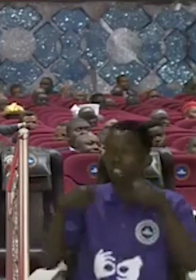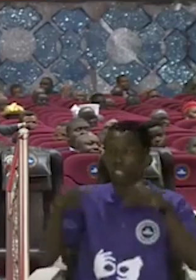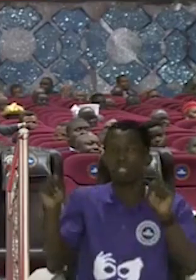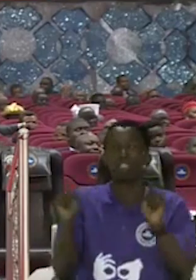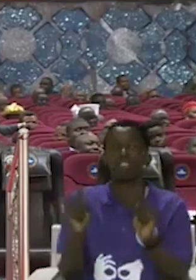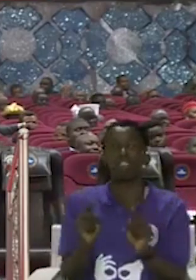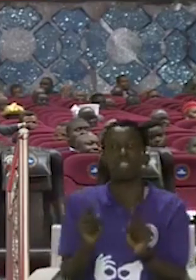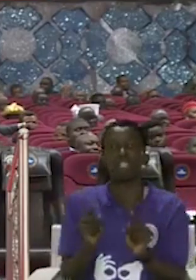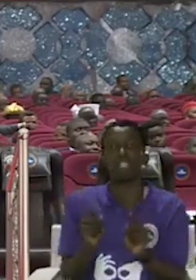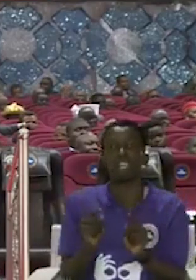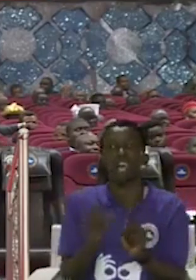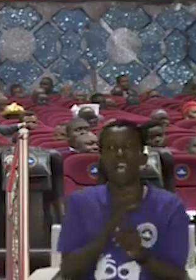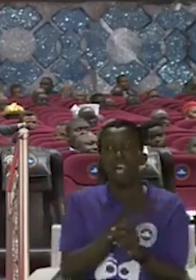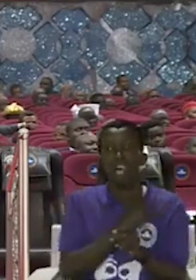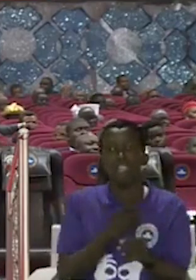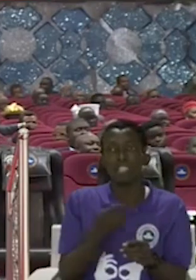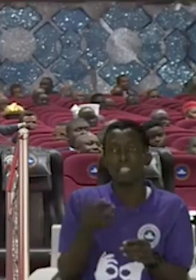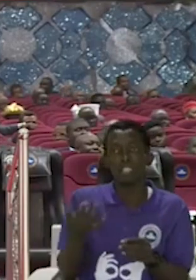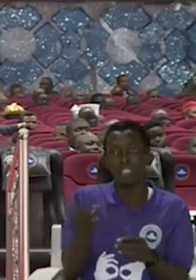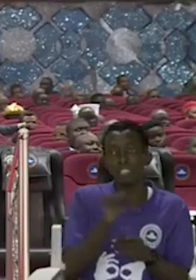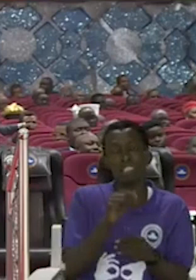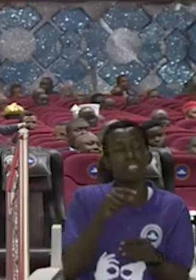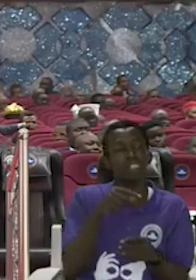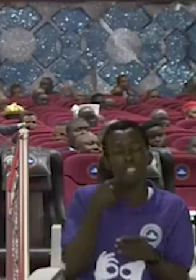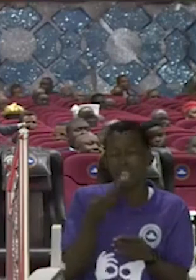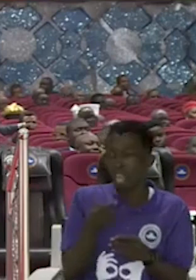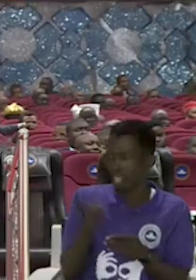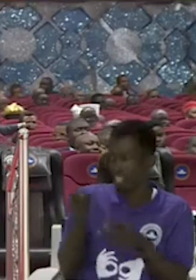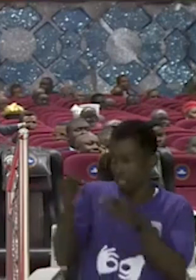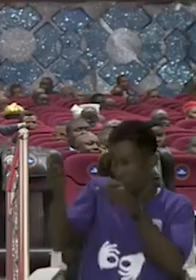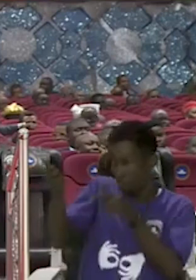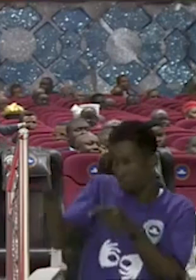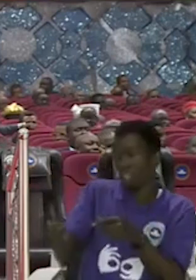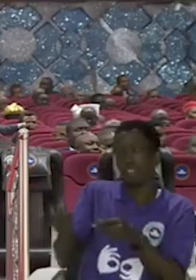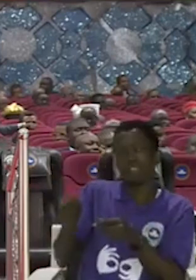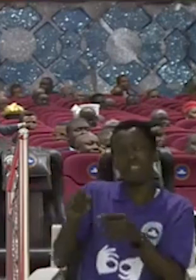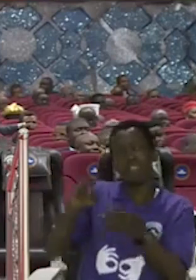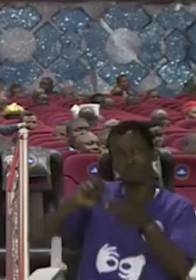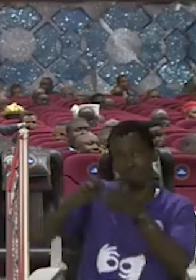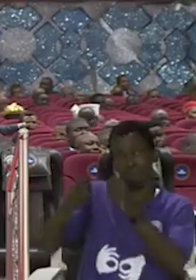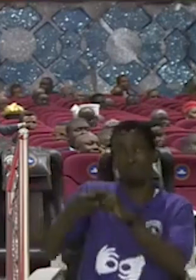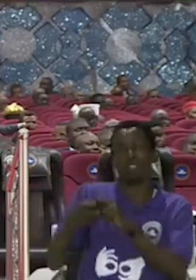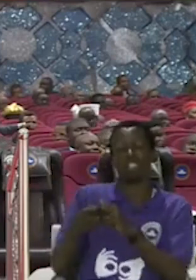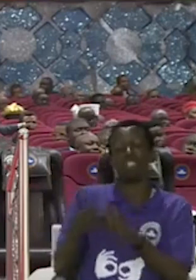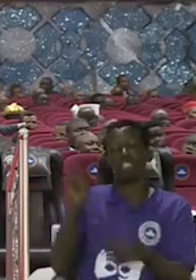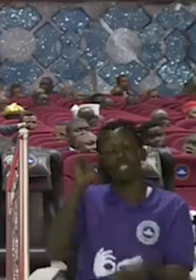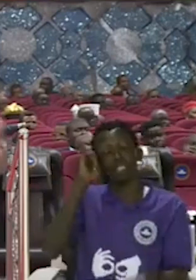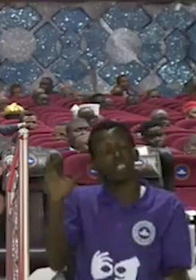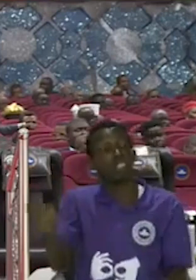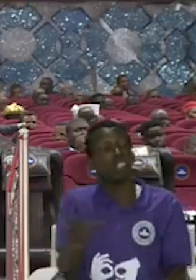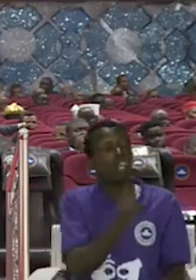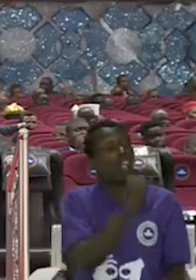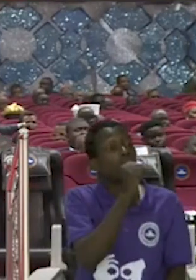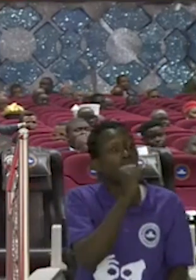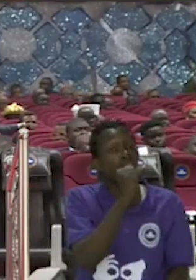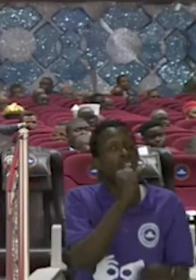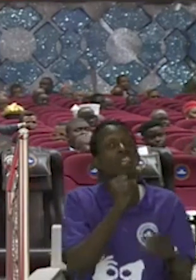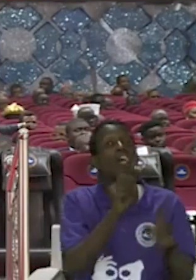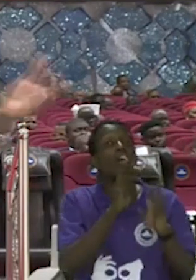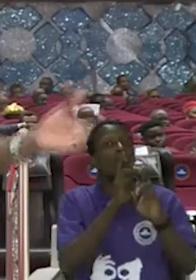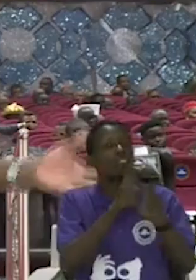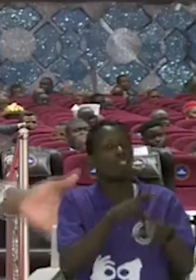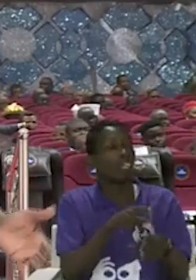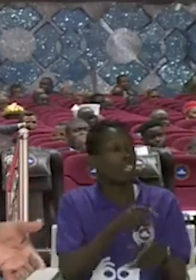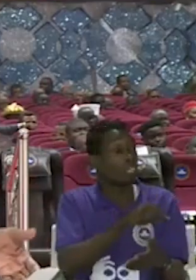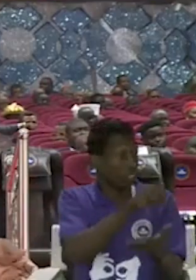hey, you are the one who got yourself into trouble. He took the microphone and said, brethren, is this